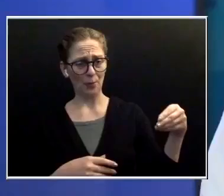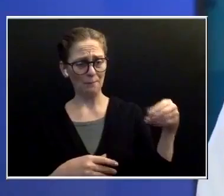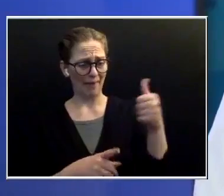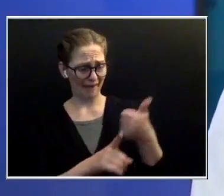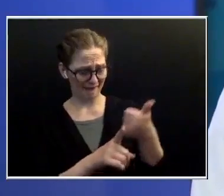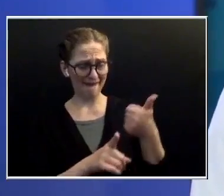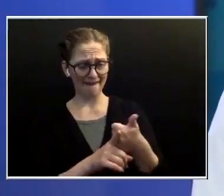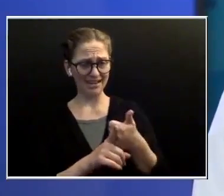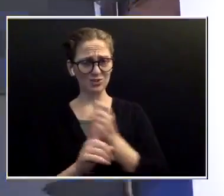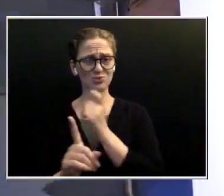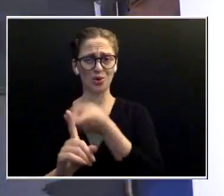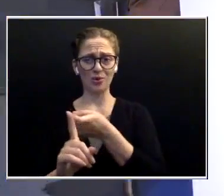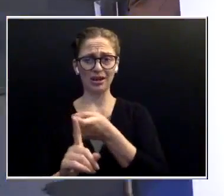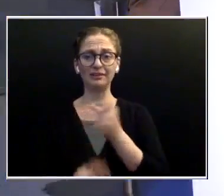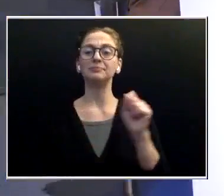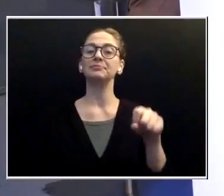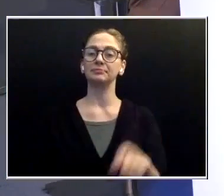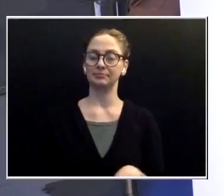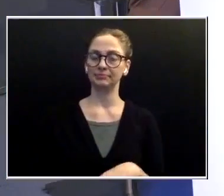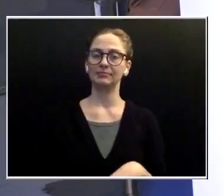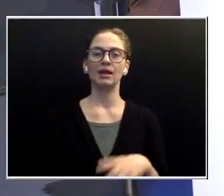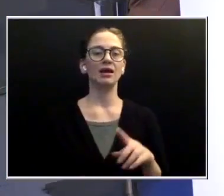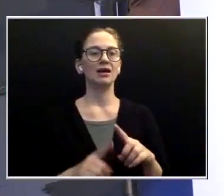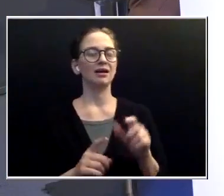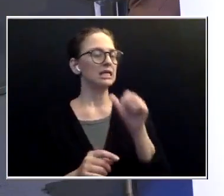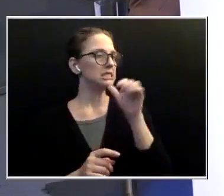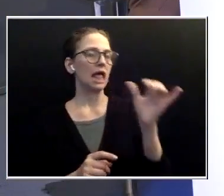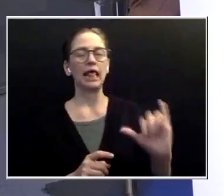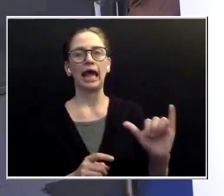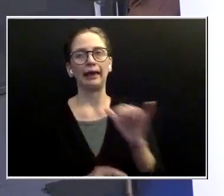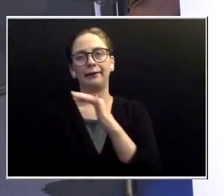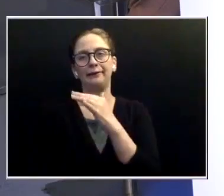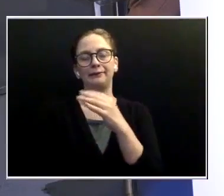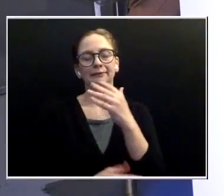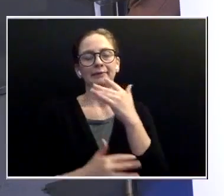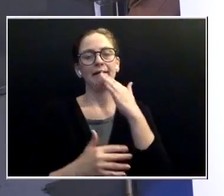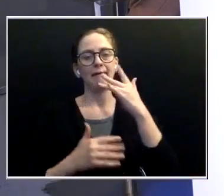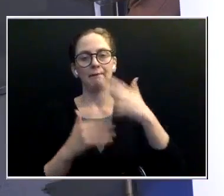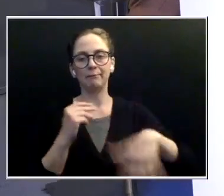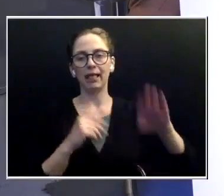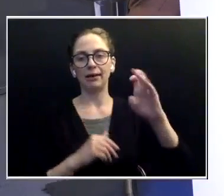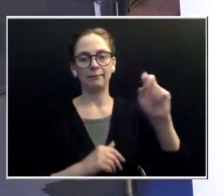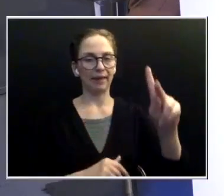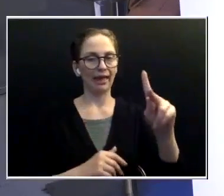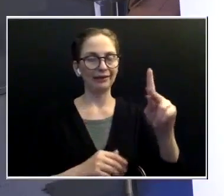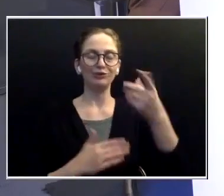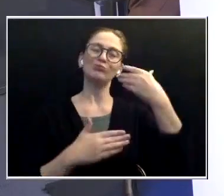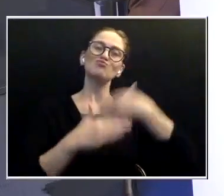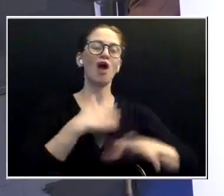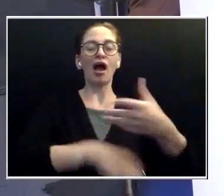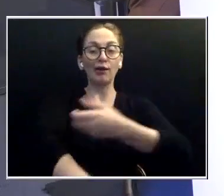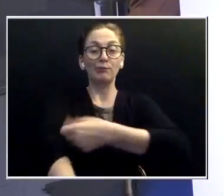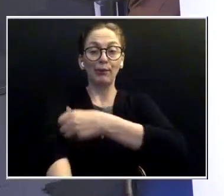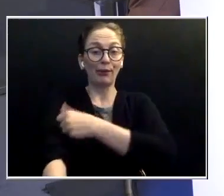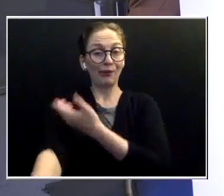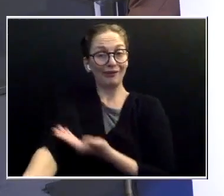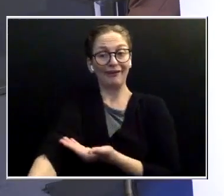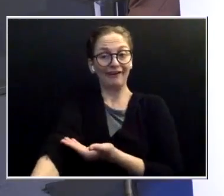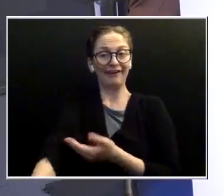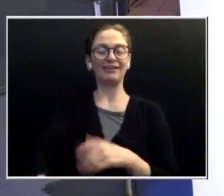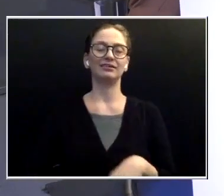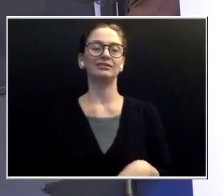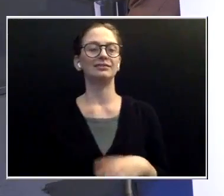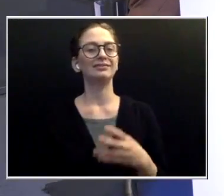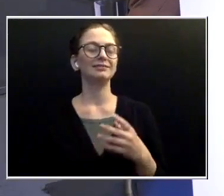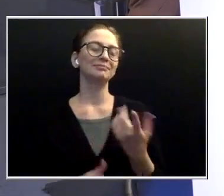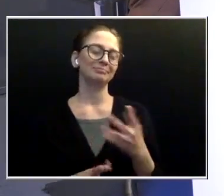covered or not. Okay, but it's not like a blood bank where you just walk in and roll up your sleeve. There's a lot more hoops to jump through. A lot of screening process, yes.